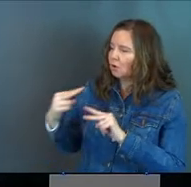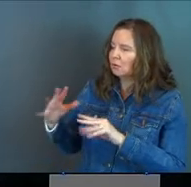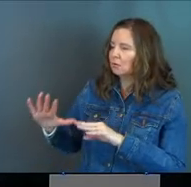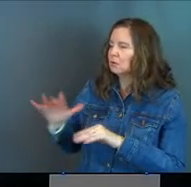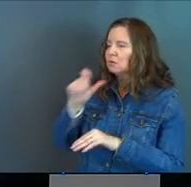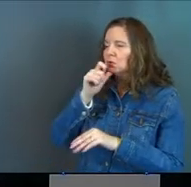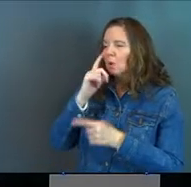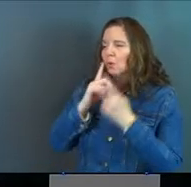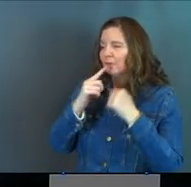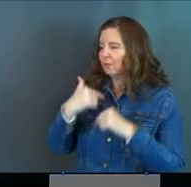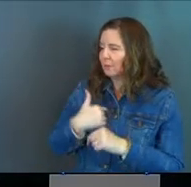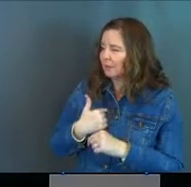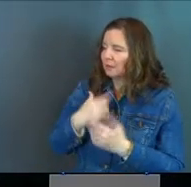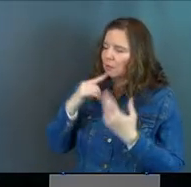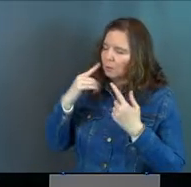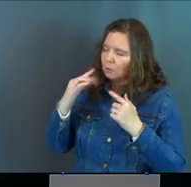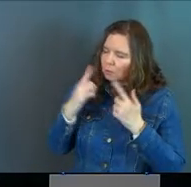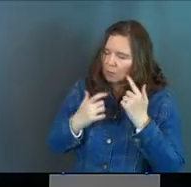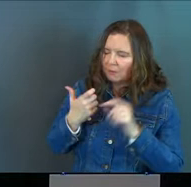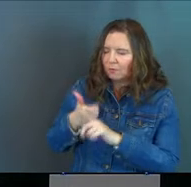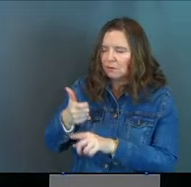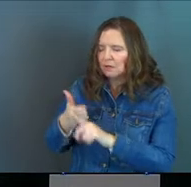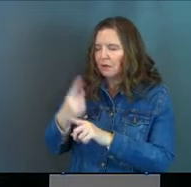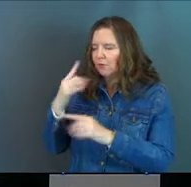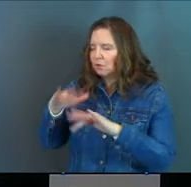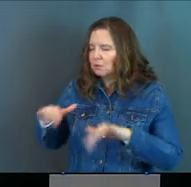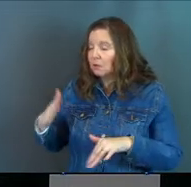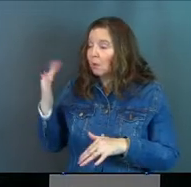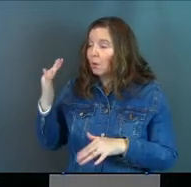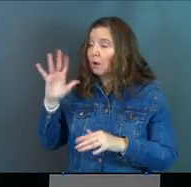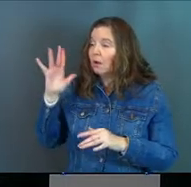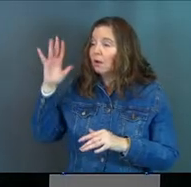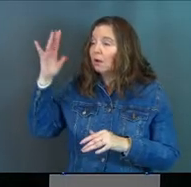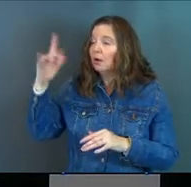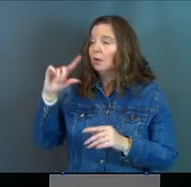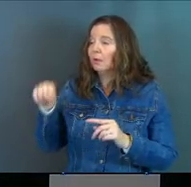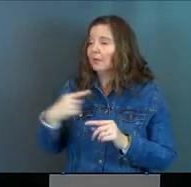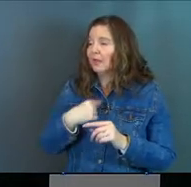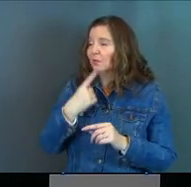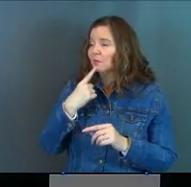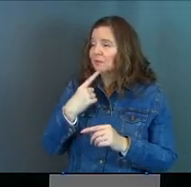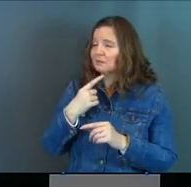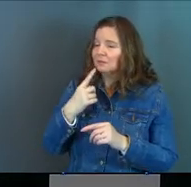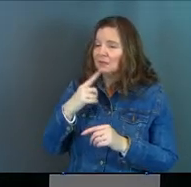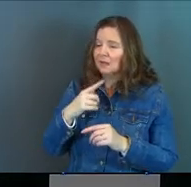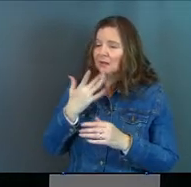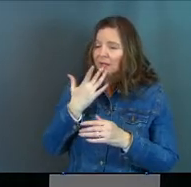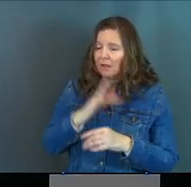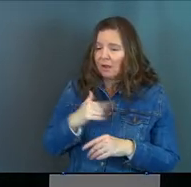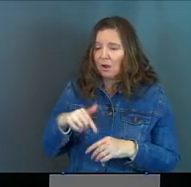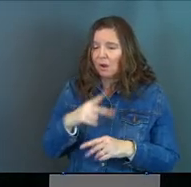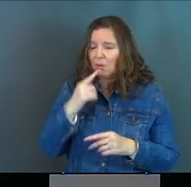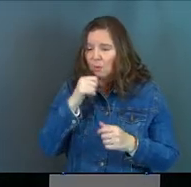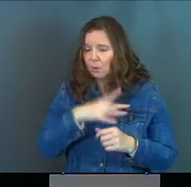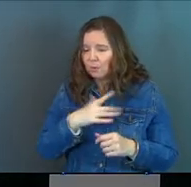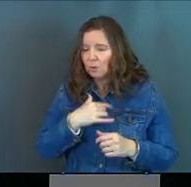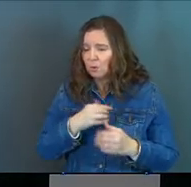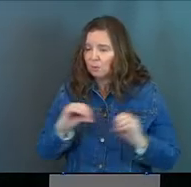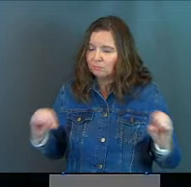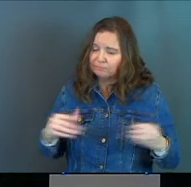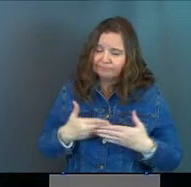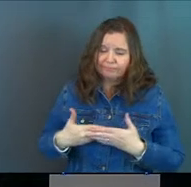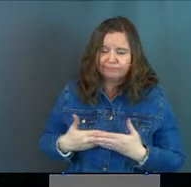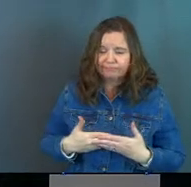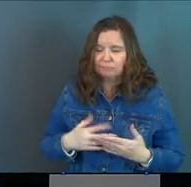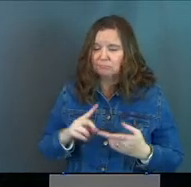Jerusalem, don't weep for me, but weep for yourselves and for your children, for the days are coming when they will say, 'Fortunate indeed are the women who are